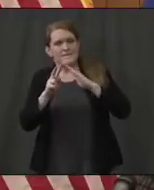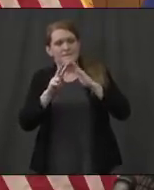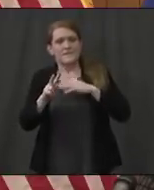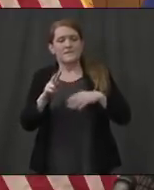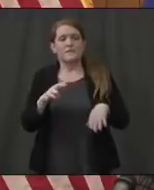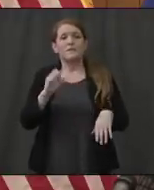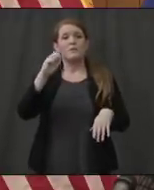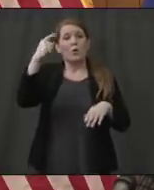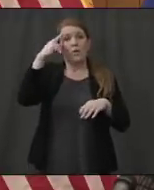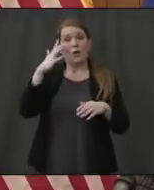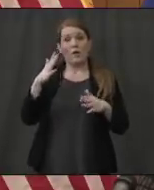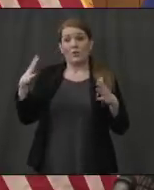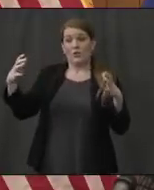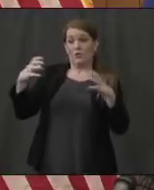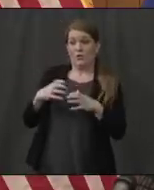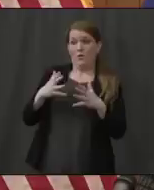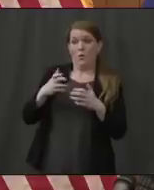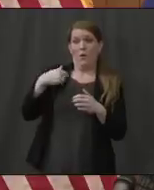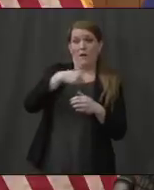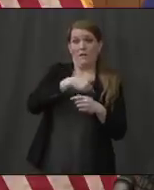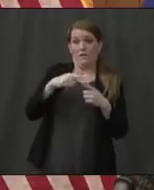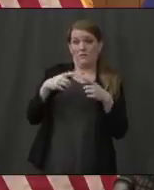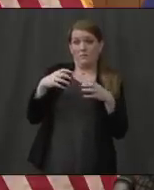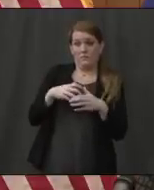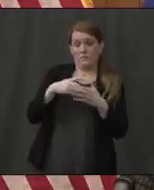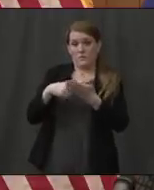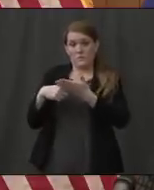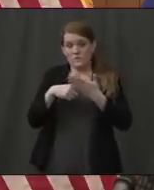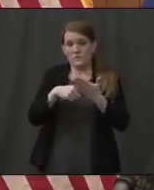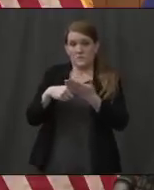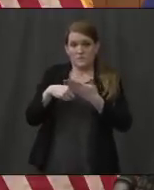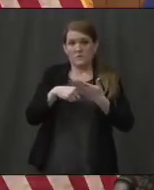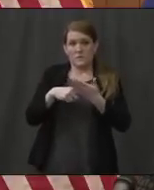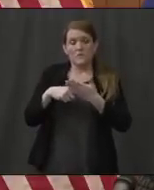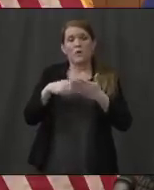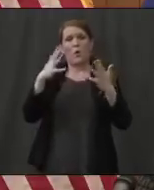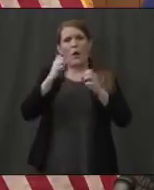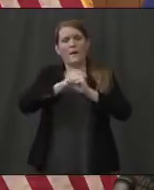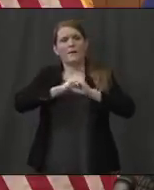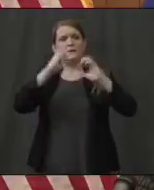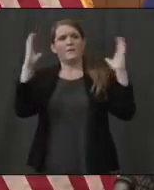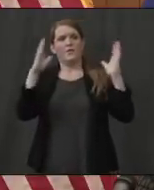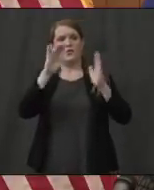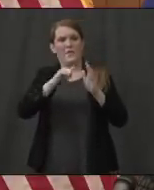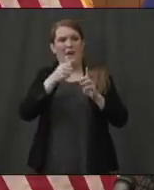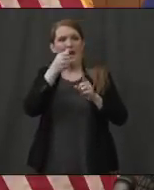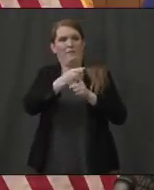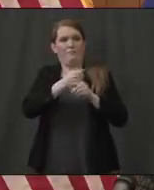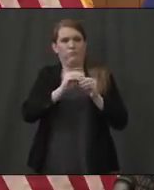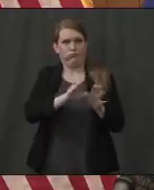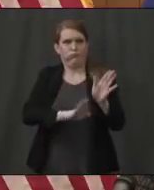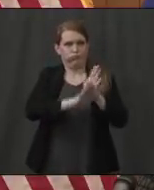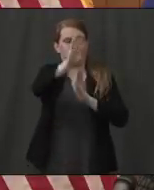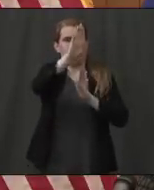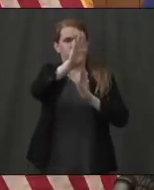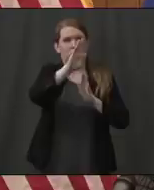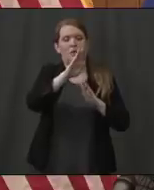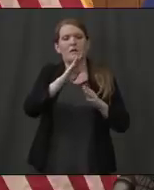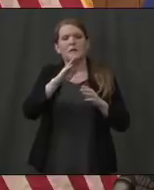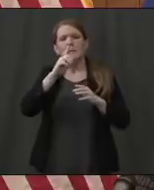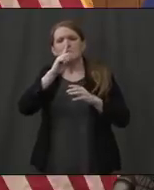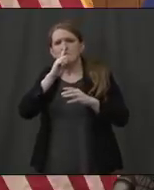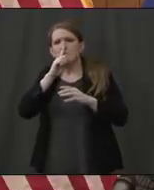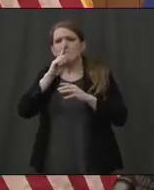a static, geographically defined phenomenon, but to look at it more dynamically and take advantage of the